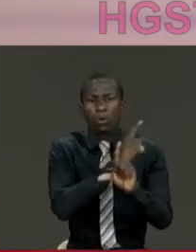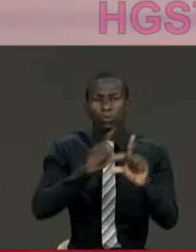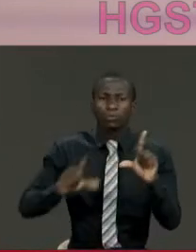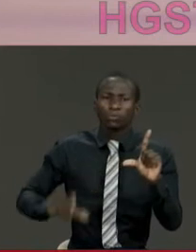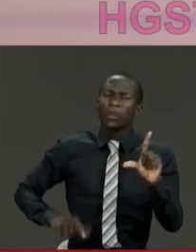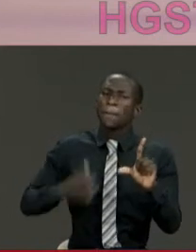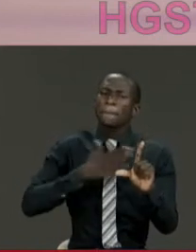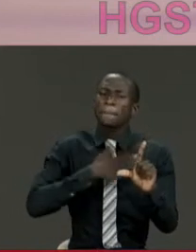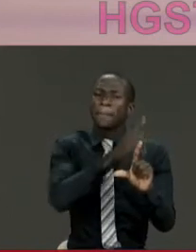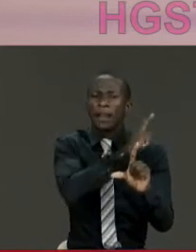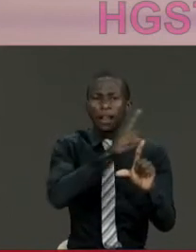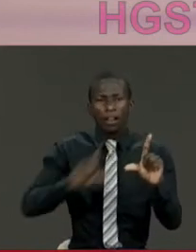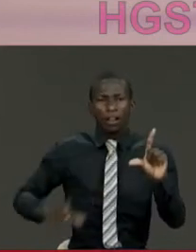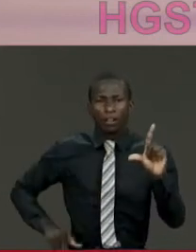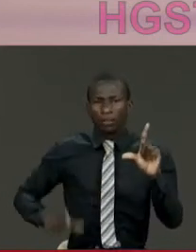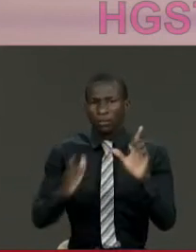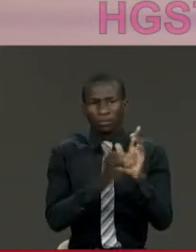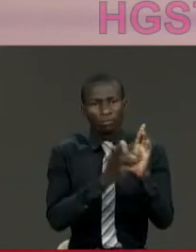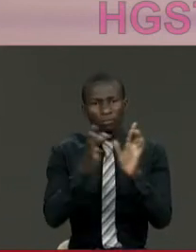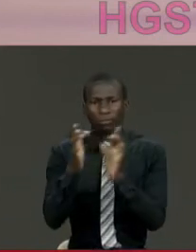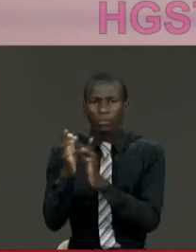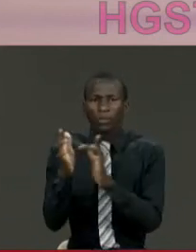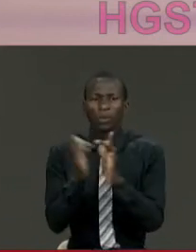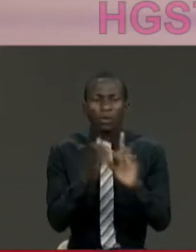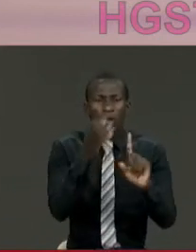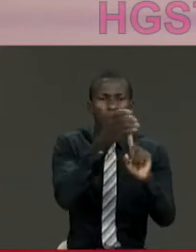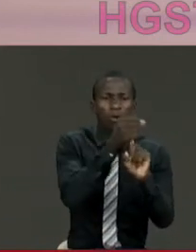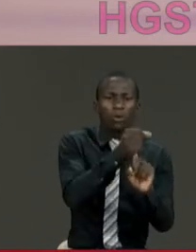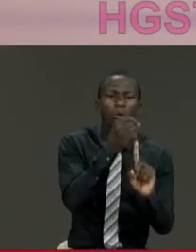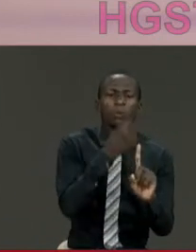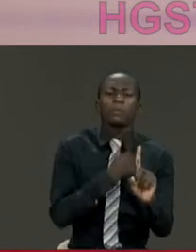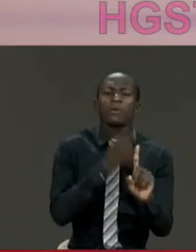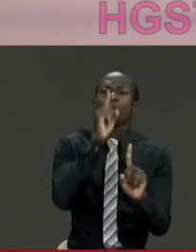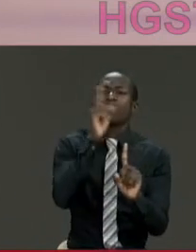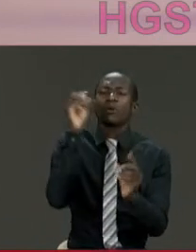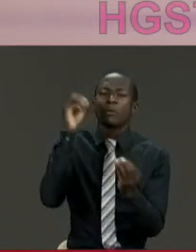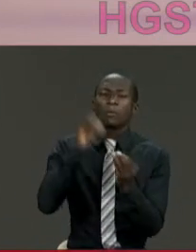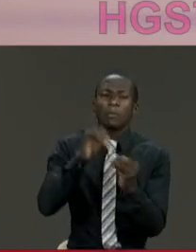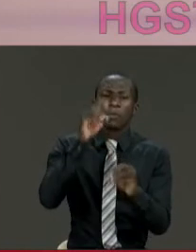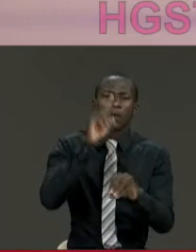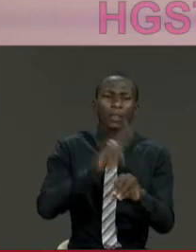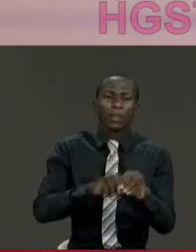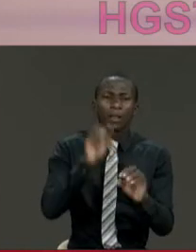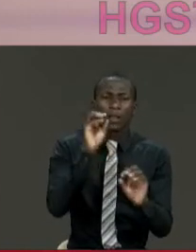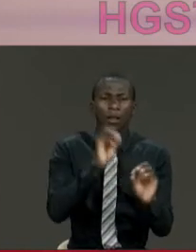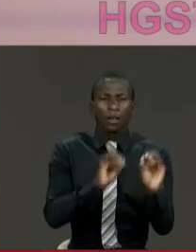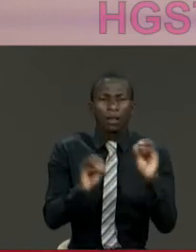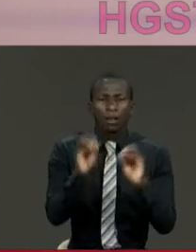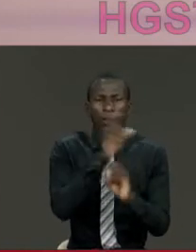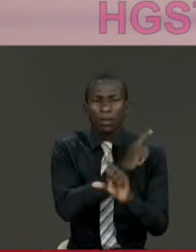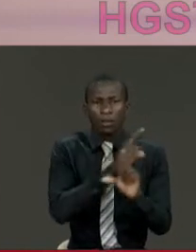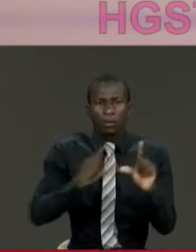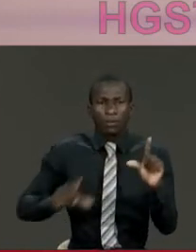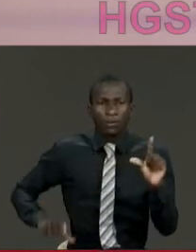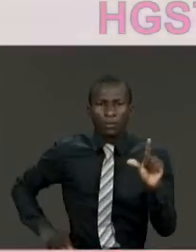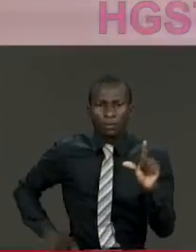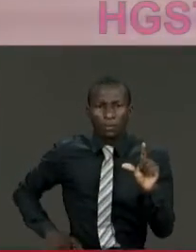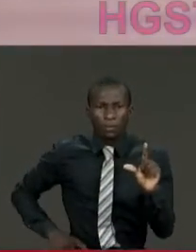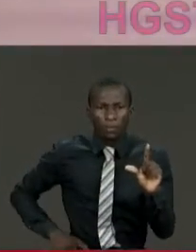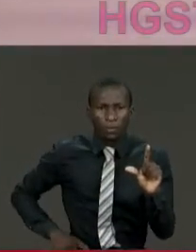My Lord Jesus, hold me one more time. Oh,